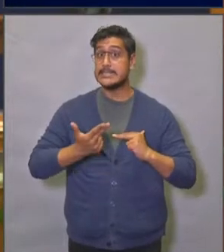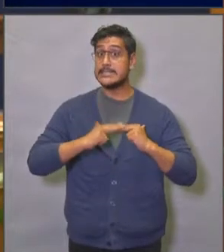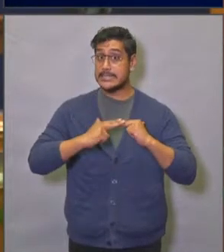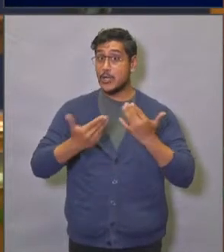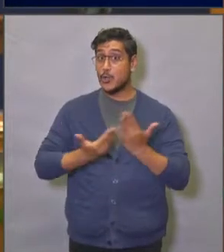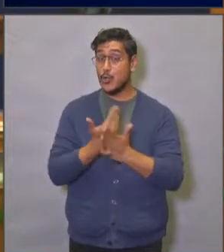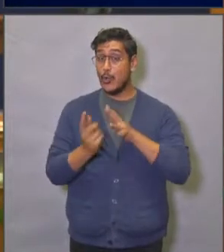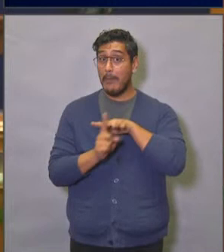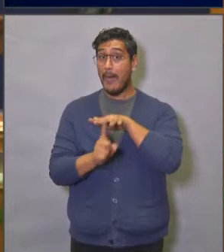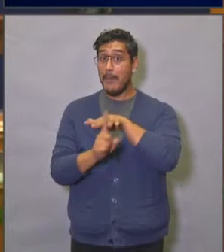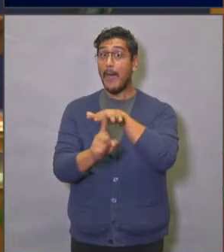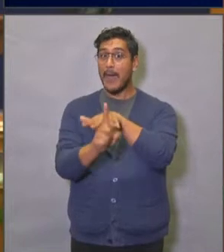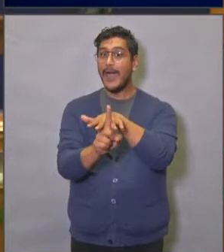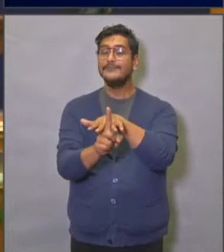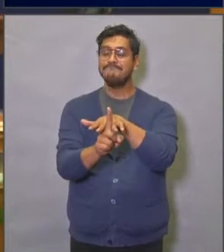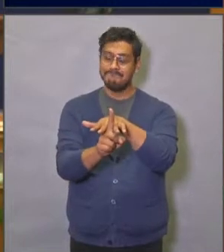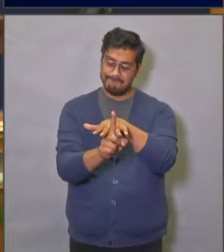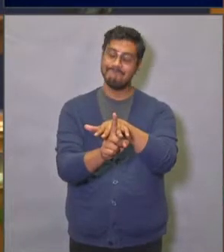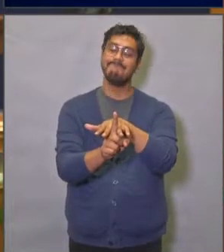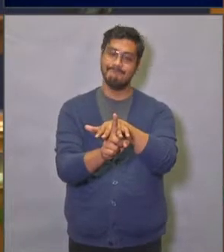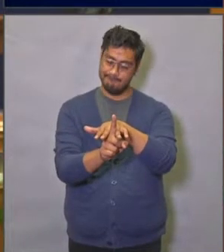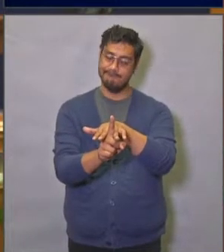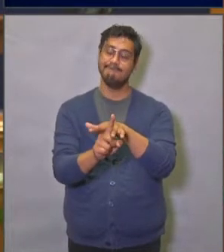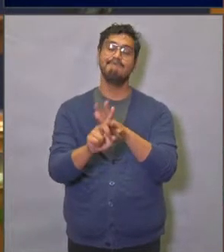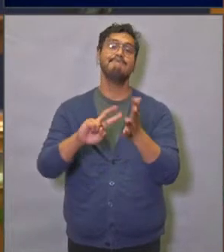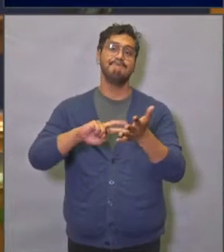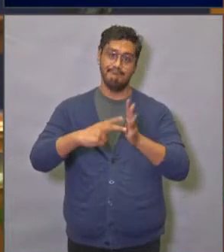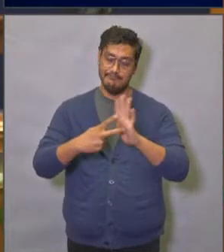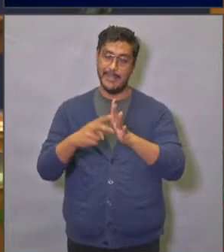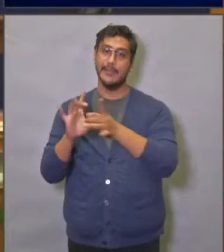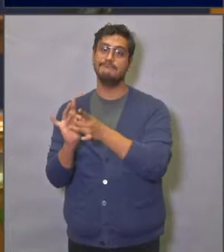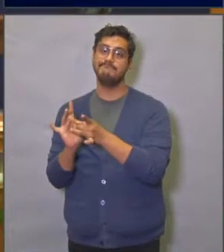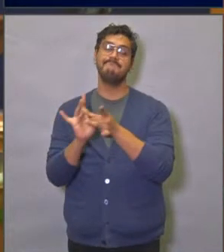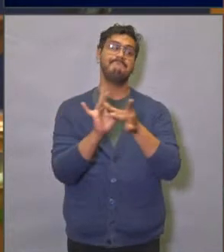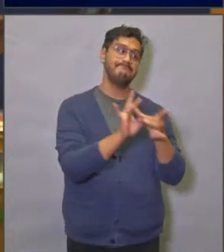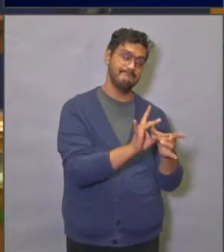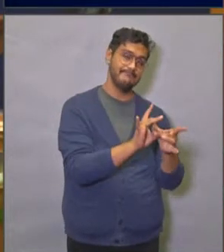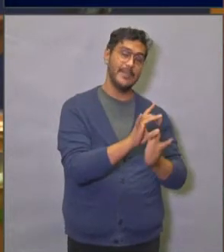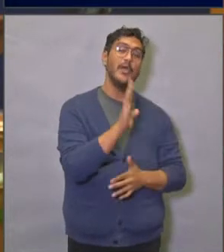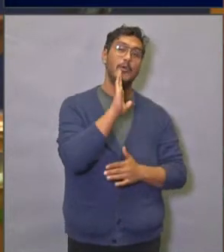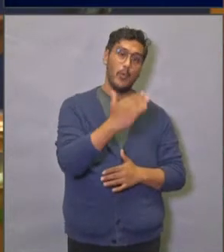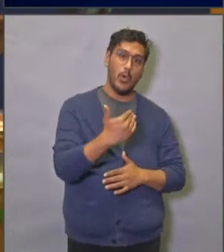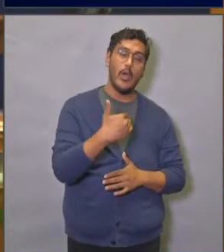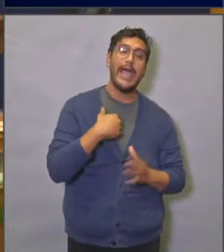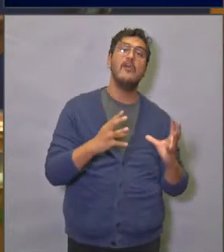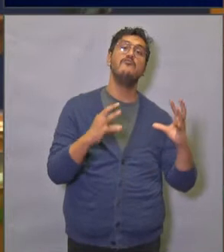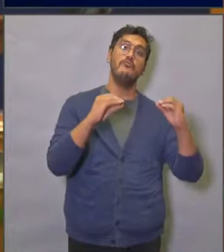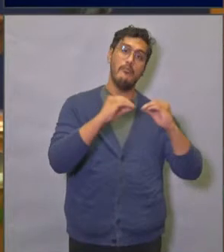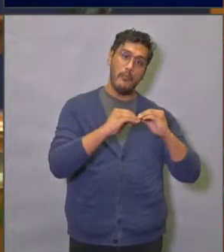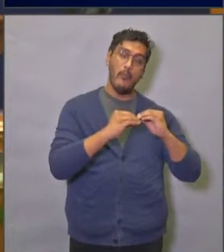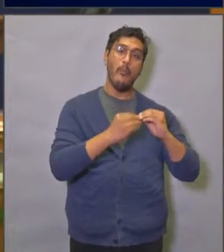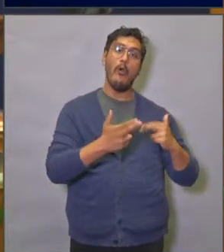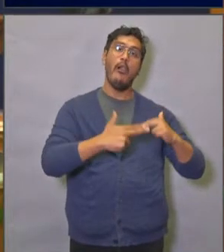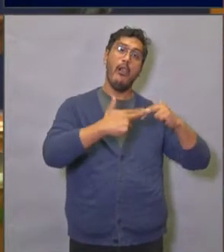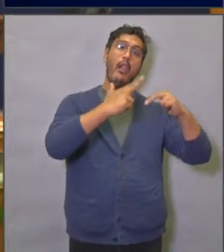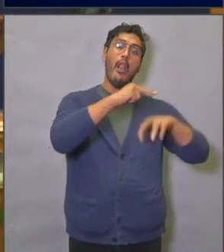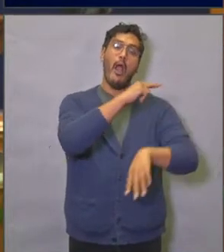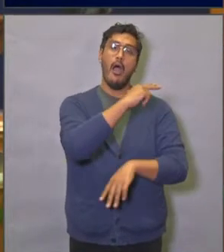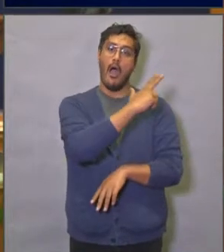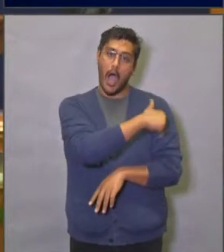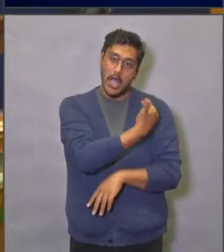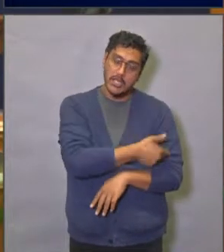cases, we can be pretty certain that that will be followed shortly by some increases in hospitalizations, and then